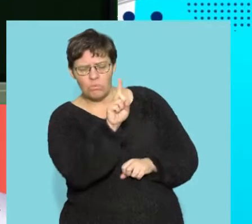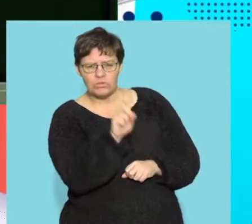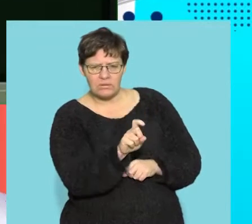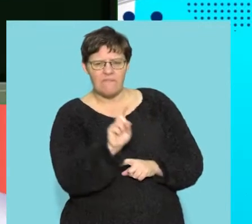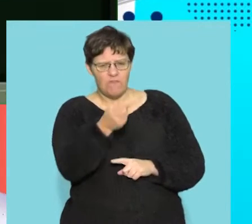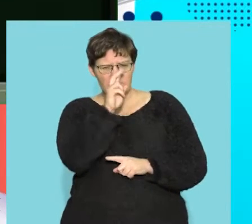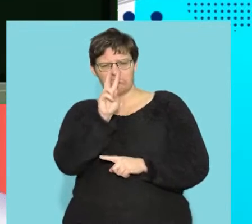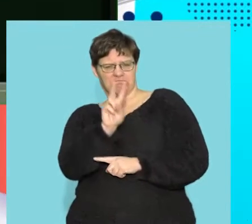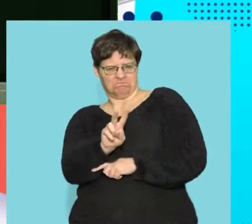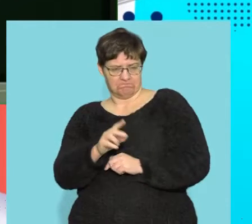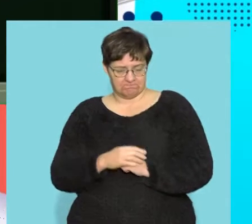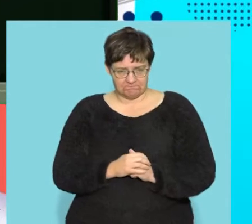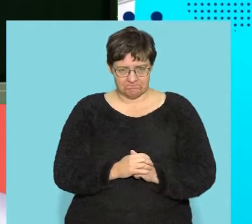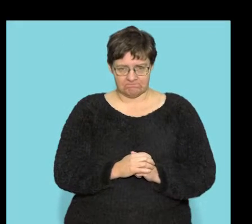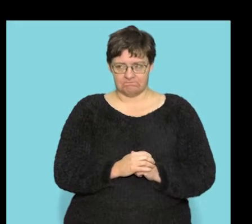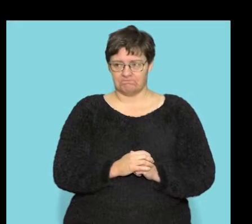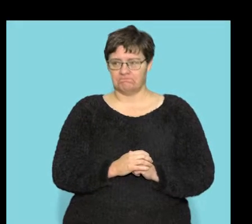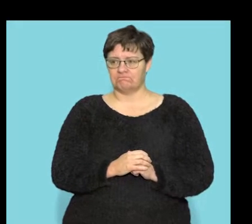questions, let's take a look at this here.